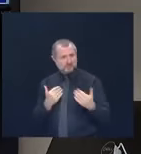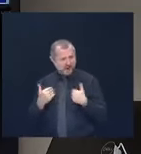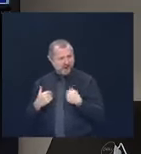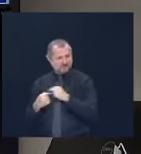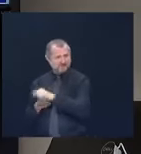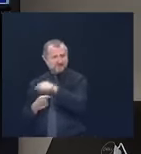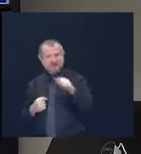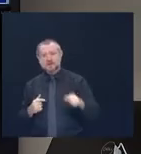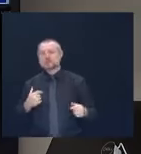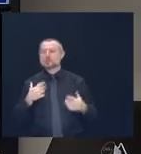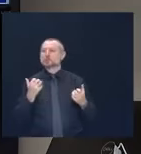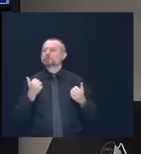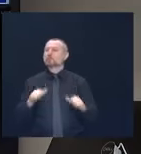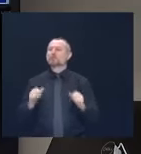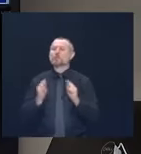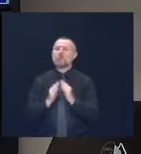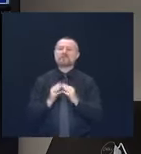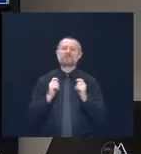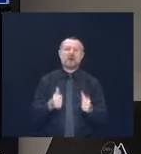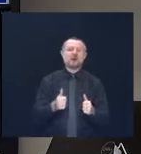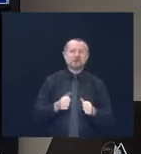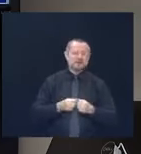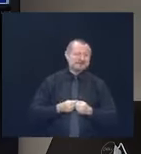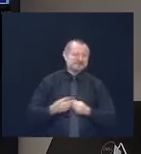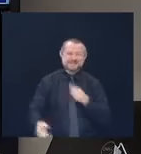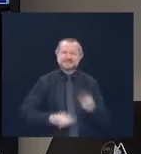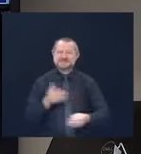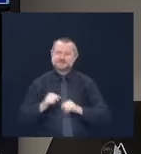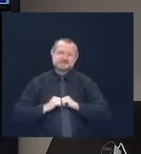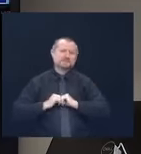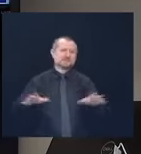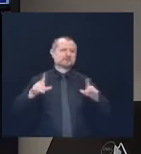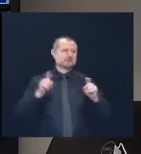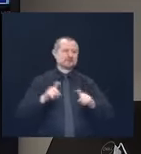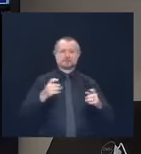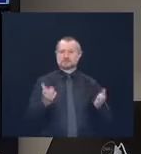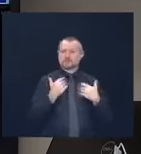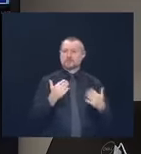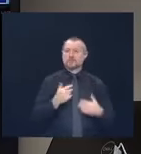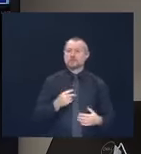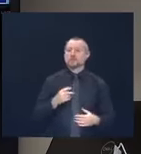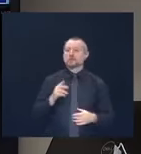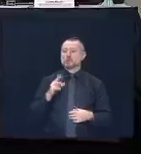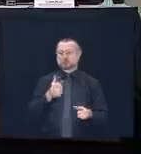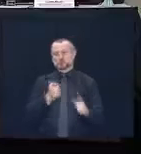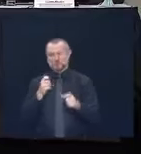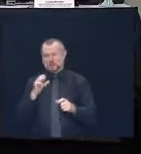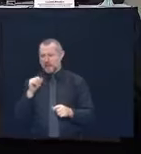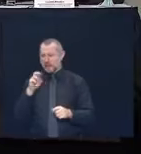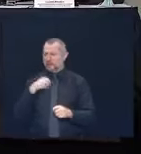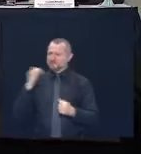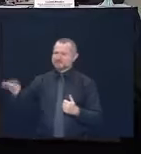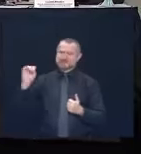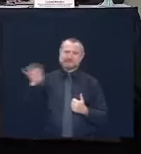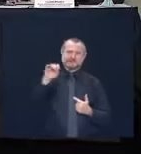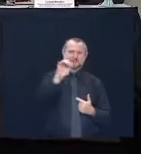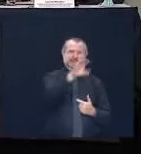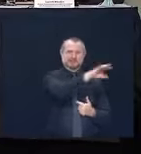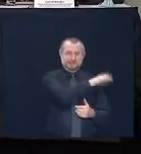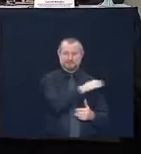to get more rapid testing and more testing supplies to some of these urgent care clinics so they can meet some of that demand. Yeah, let me just